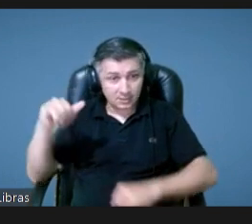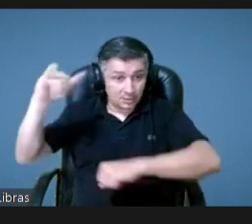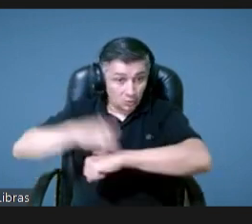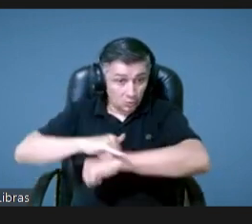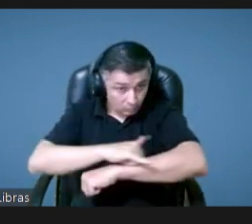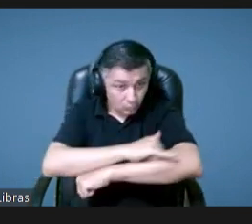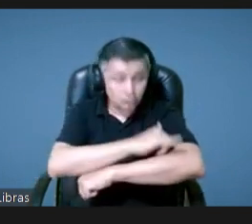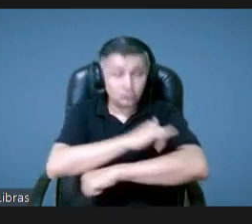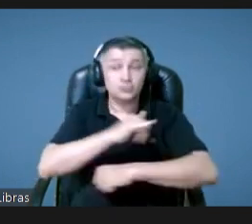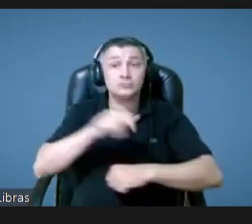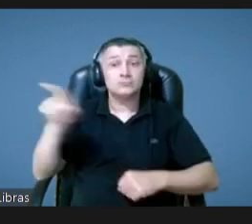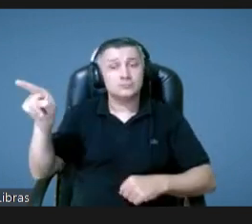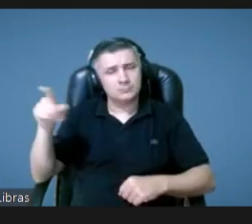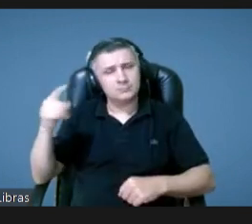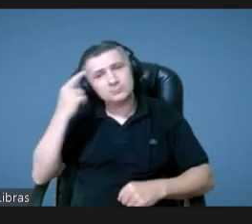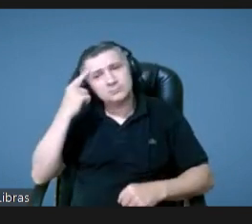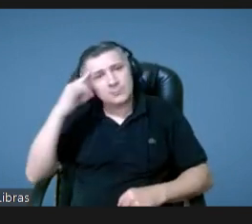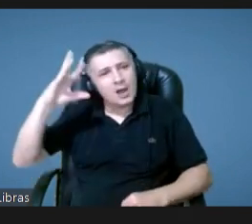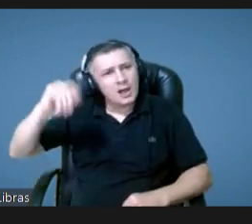few years.